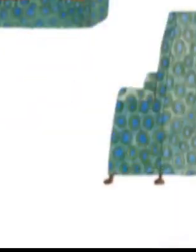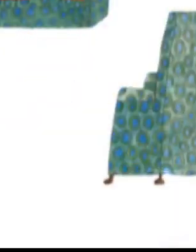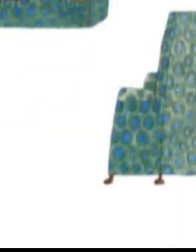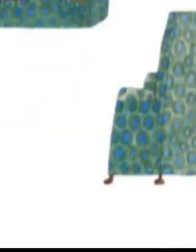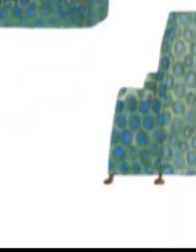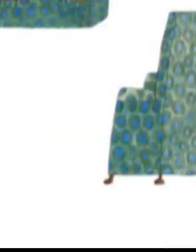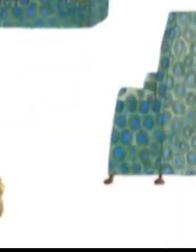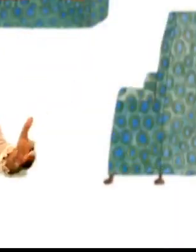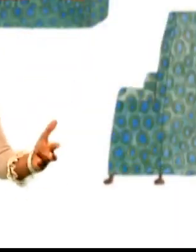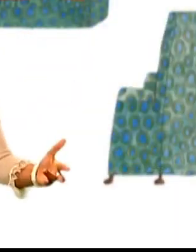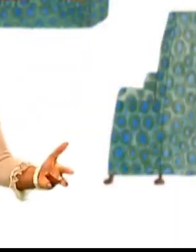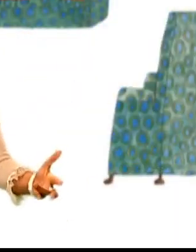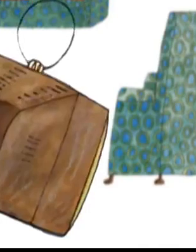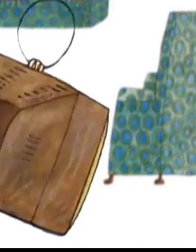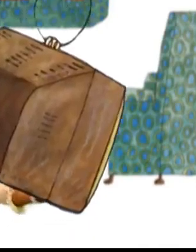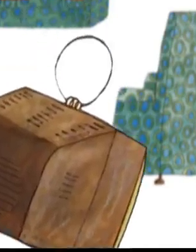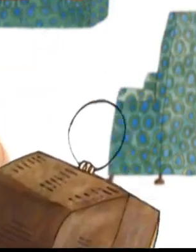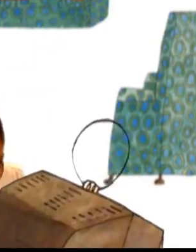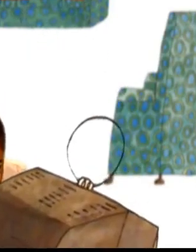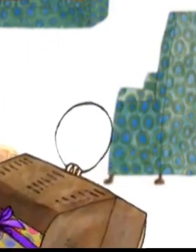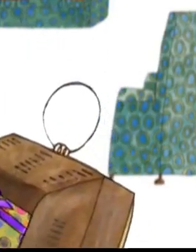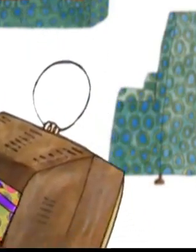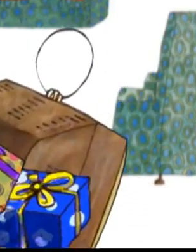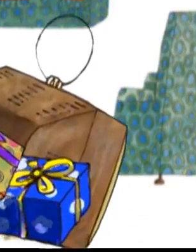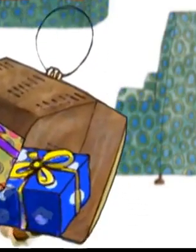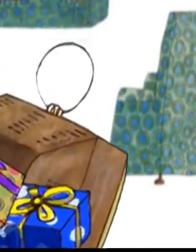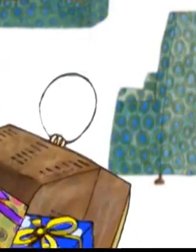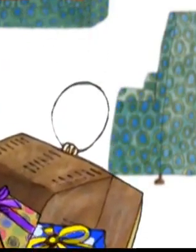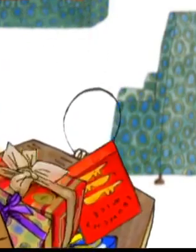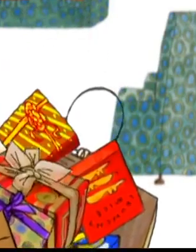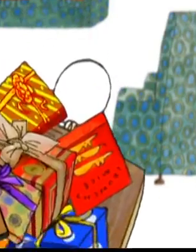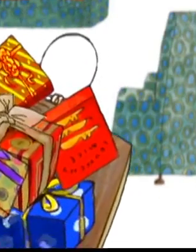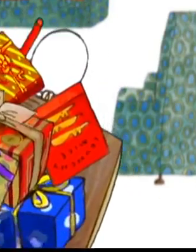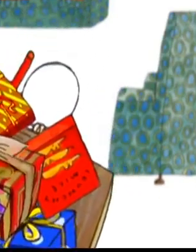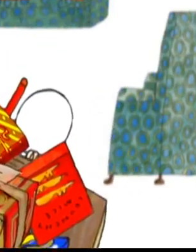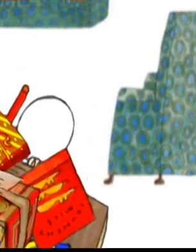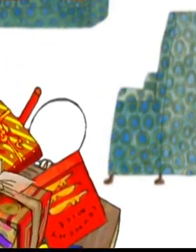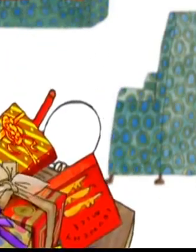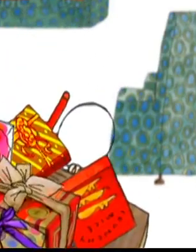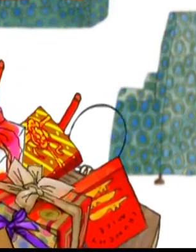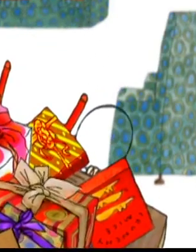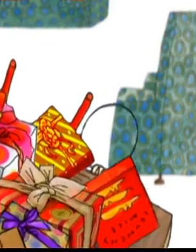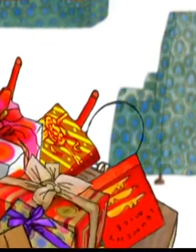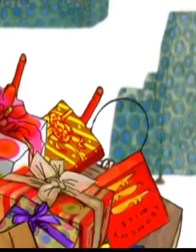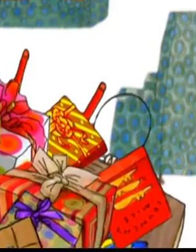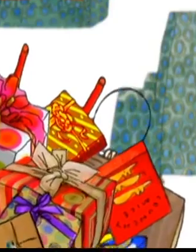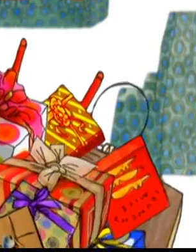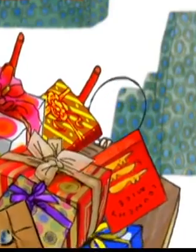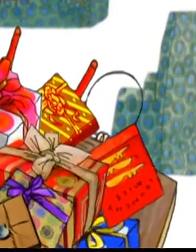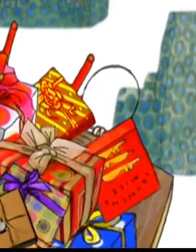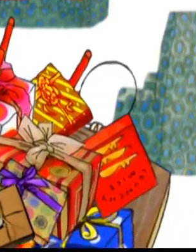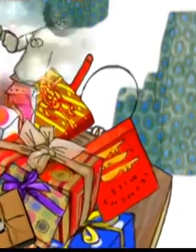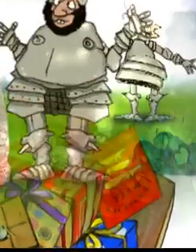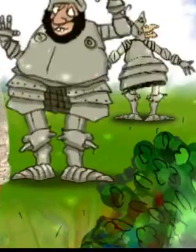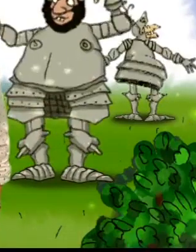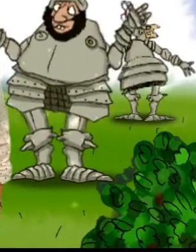Follow me to meet a lucky lady who wins lots loads of